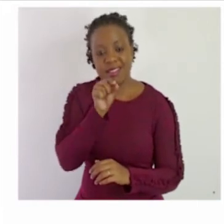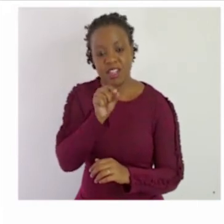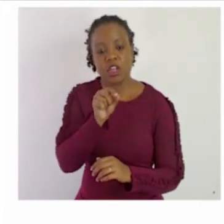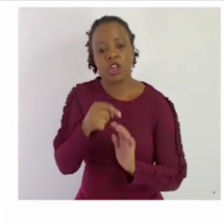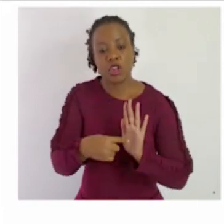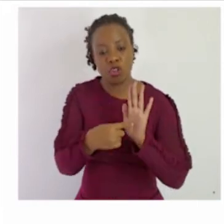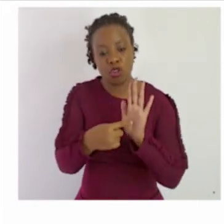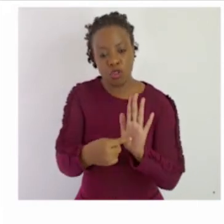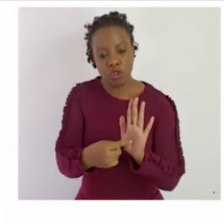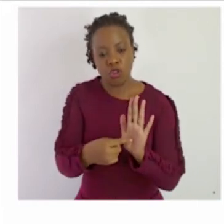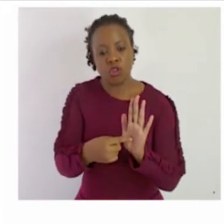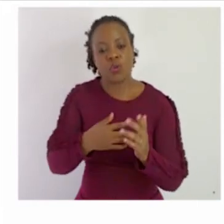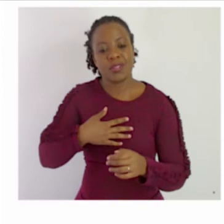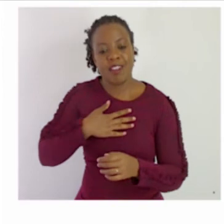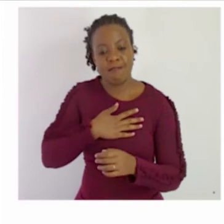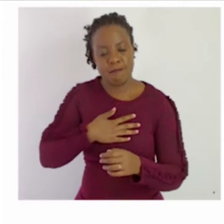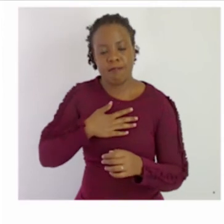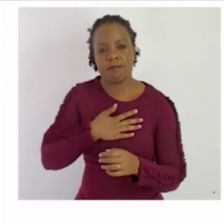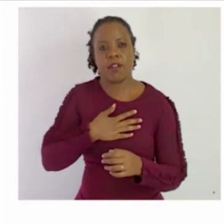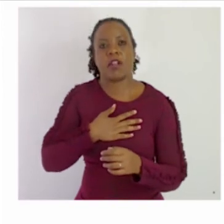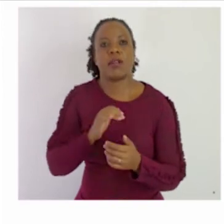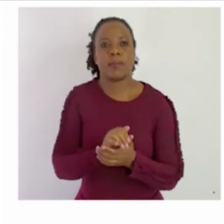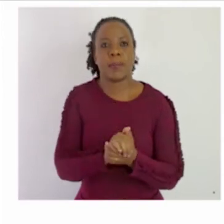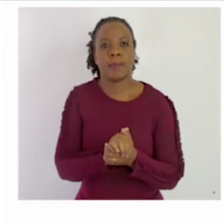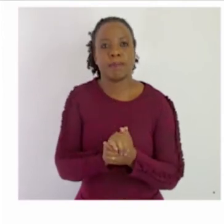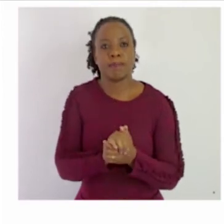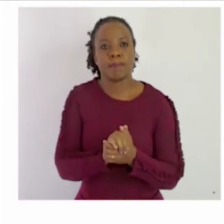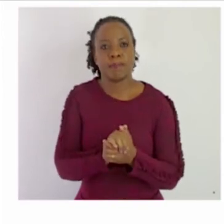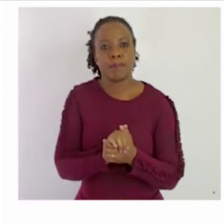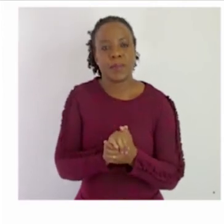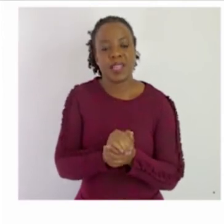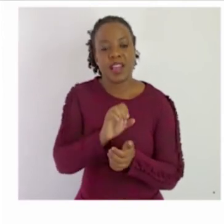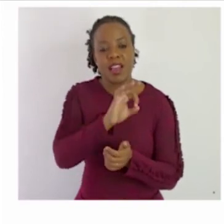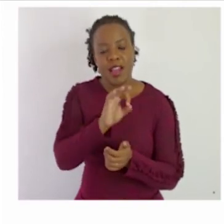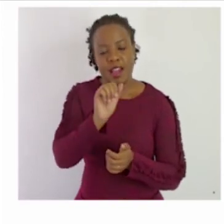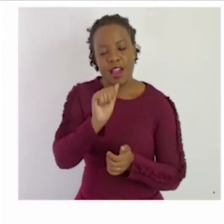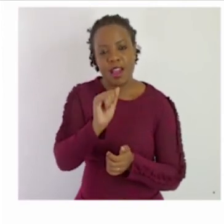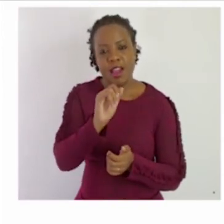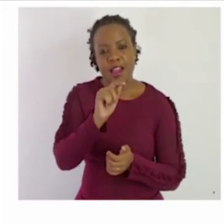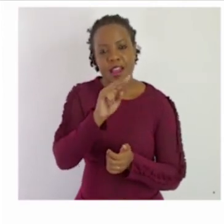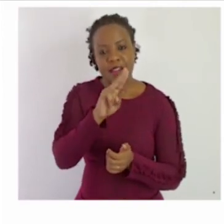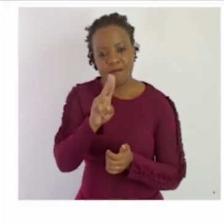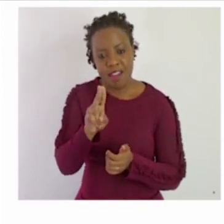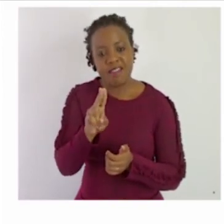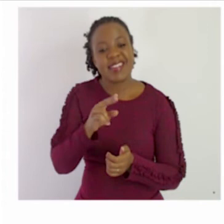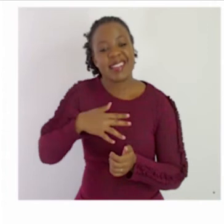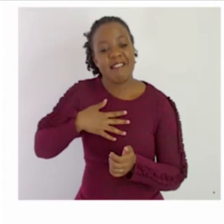there is faith. Faith is not something tangible, it is a